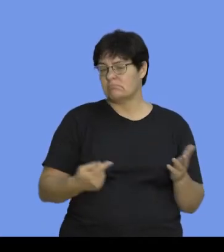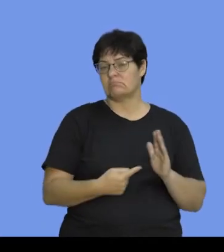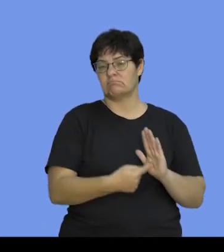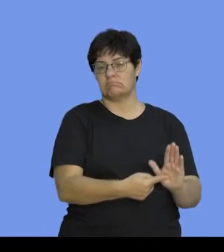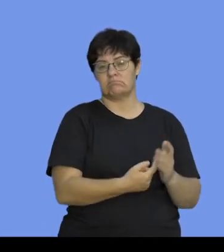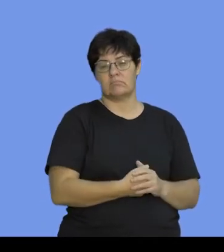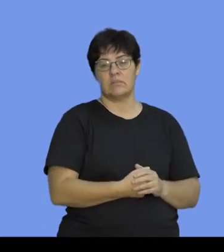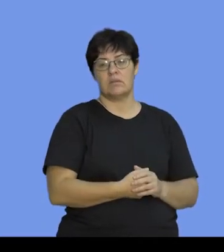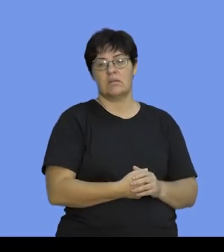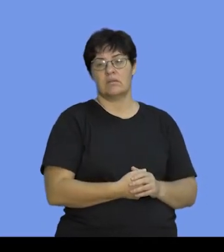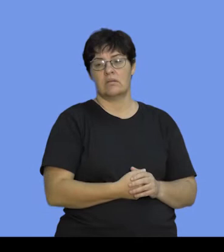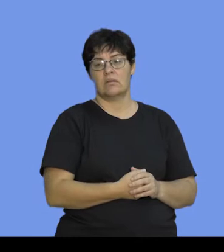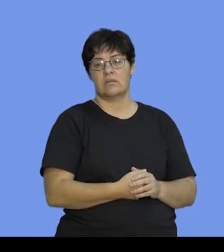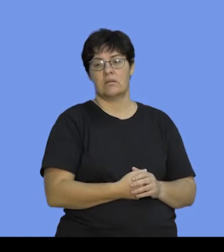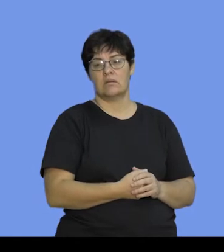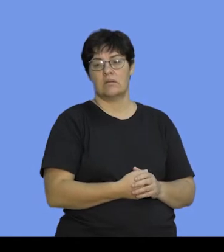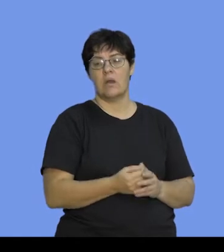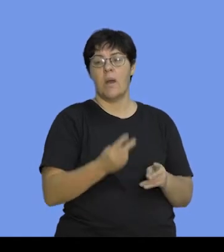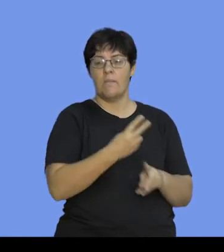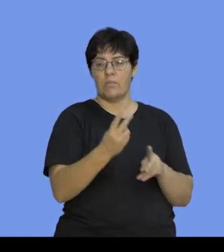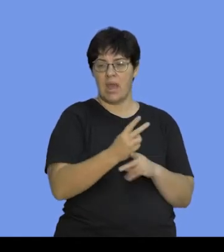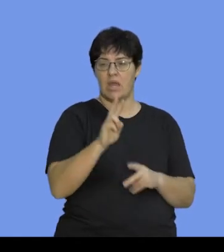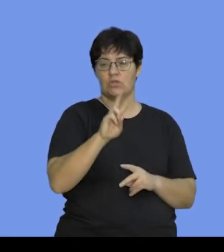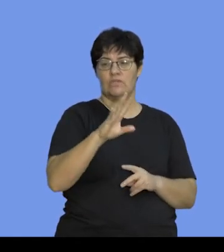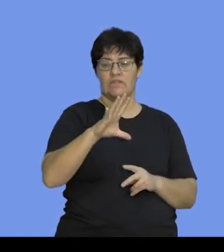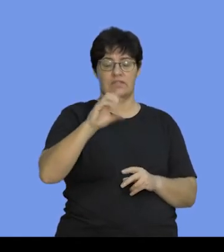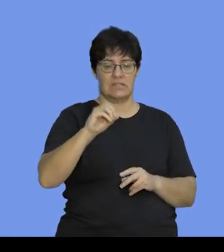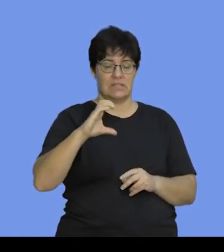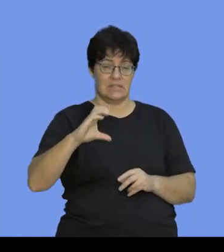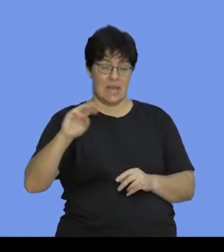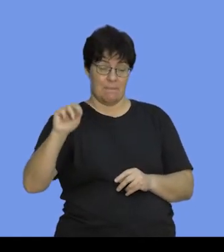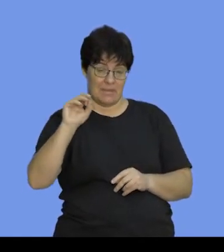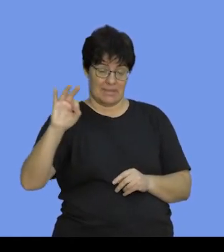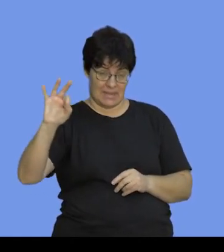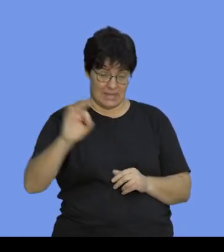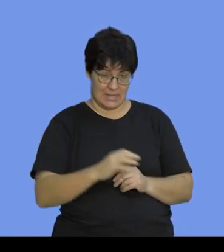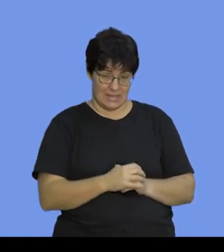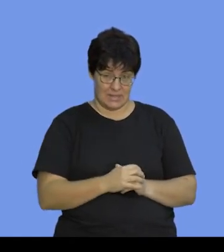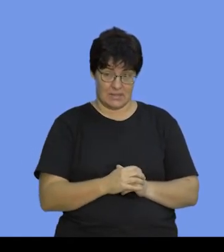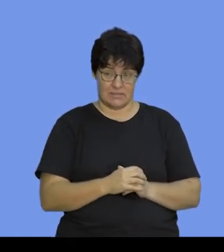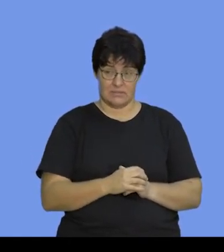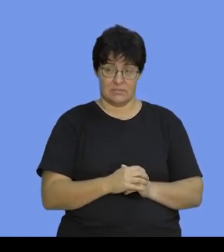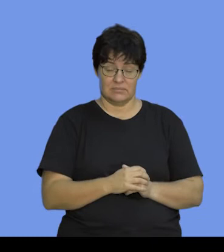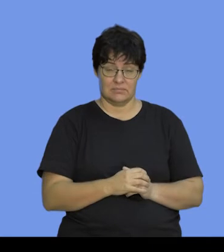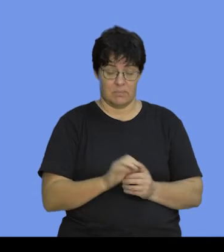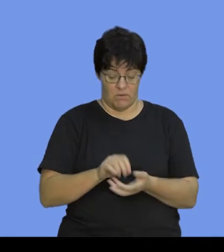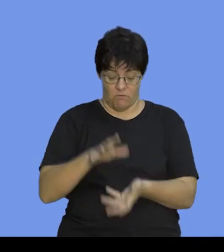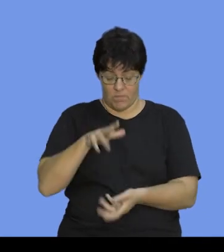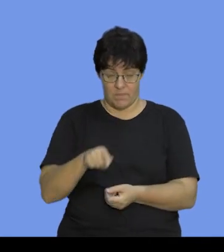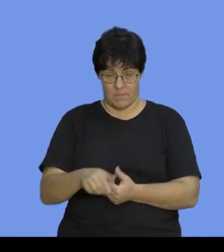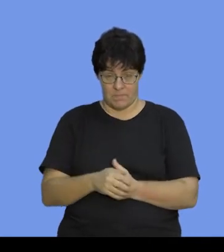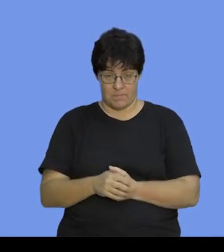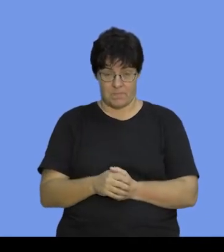argument's sake, we want to prepare this volume. This is the volume, 250 cubic centimeters, okay? That's the